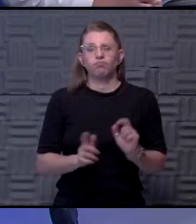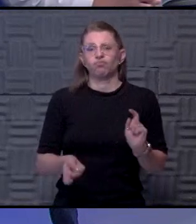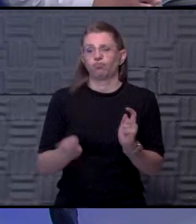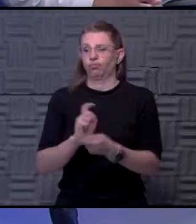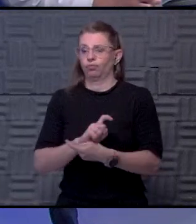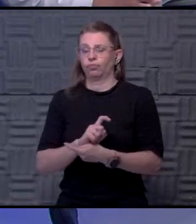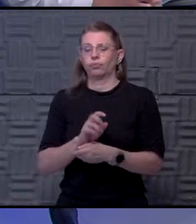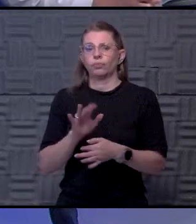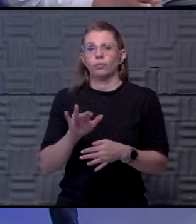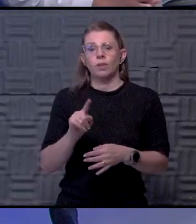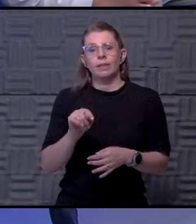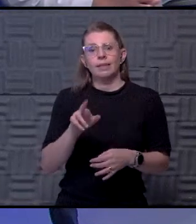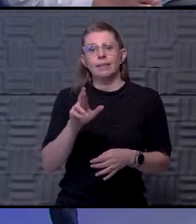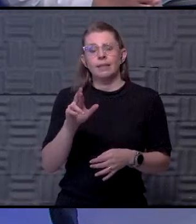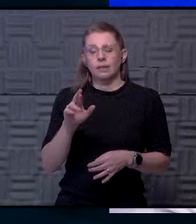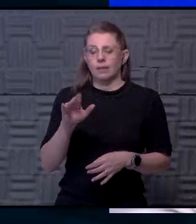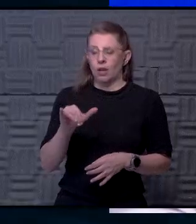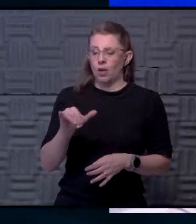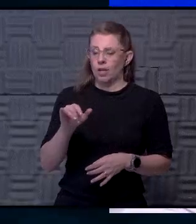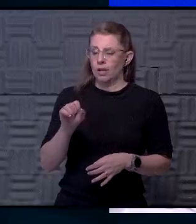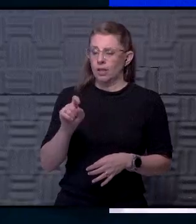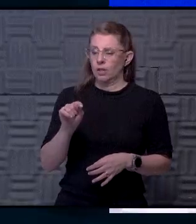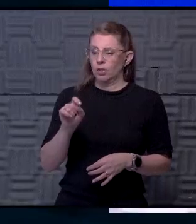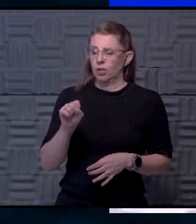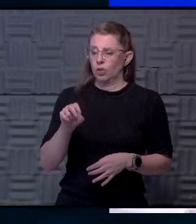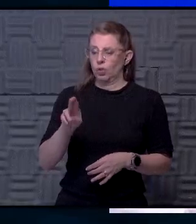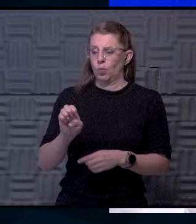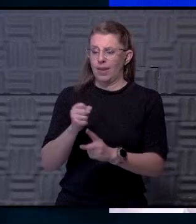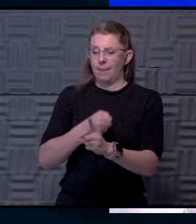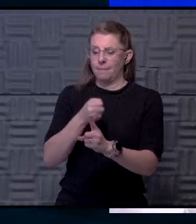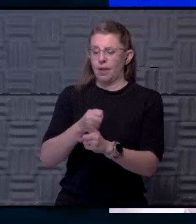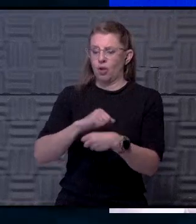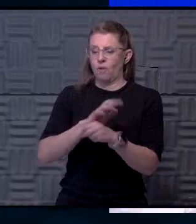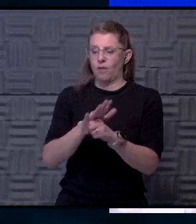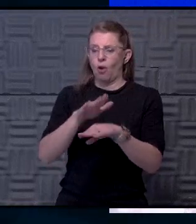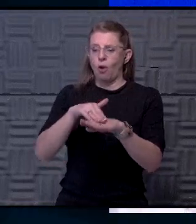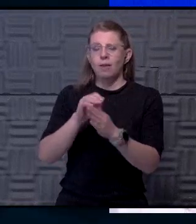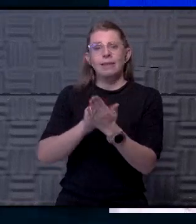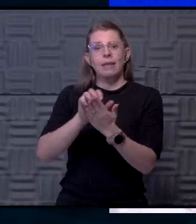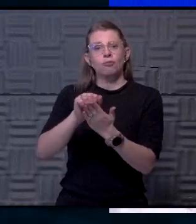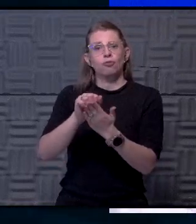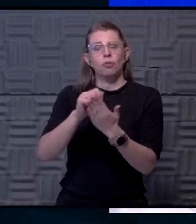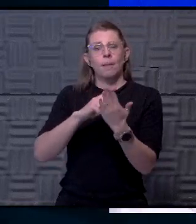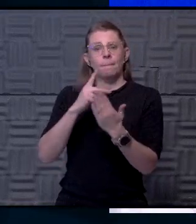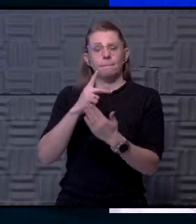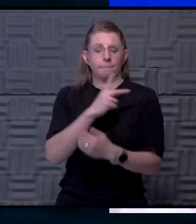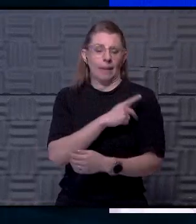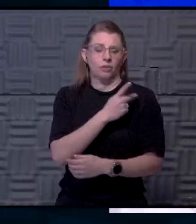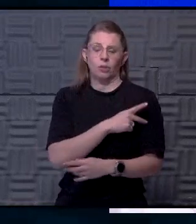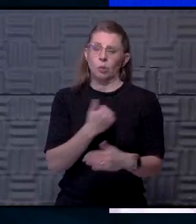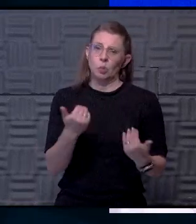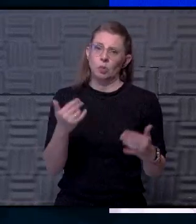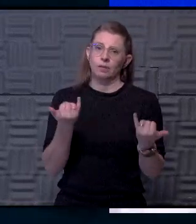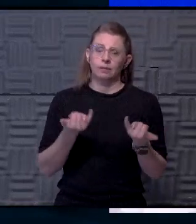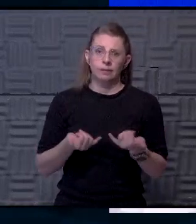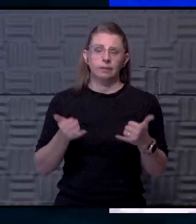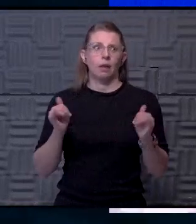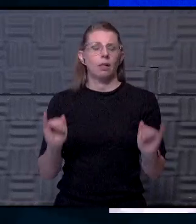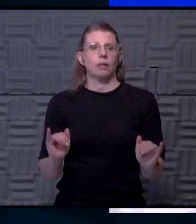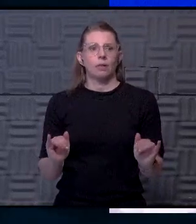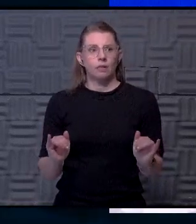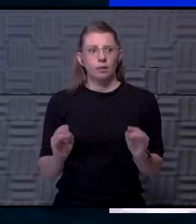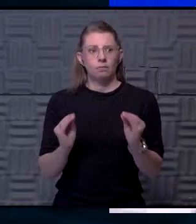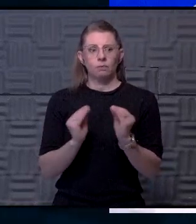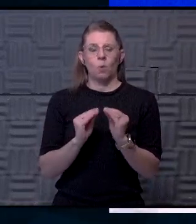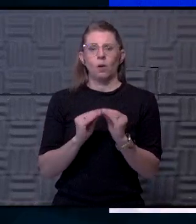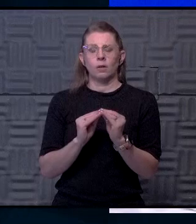bit. Terry Sue, the impact of COVID on cancer patients. Man, that's still an unfolding story, and I don't think it looks like a